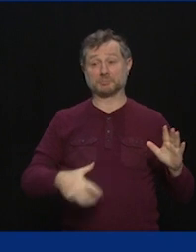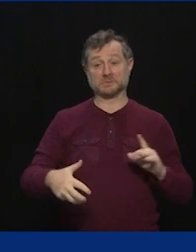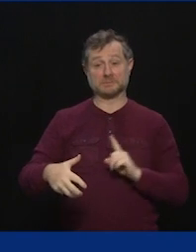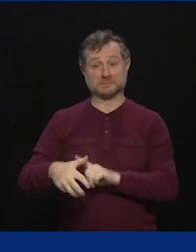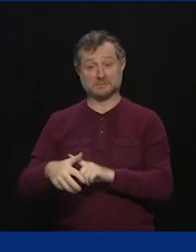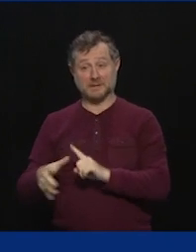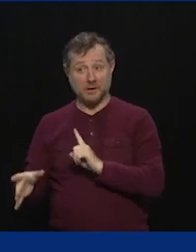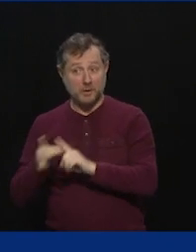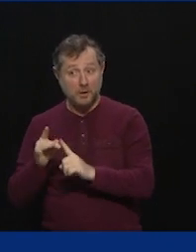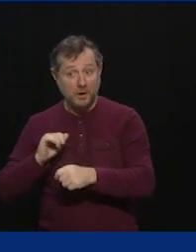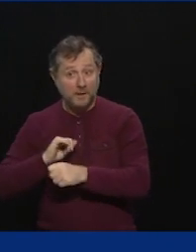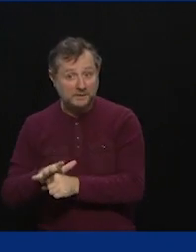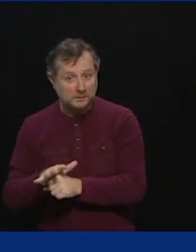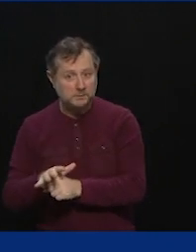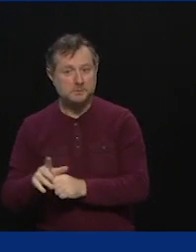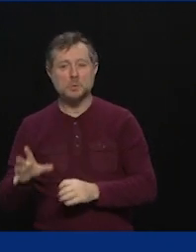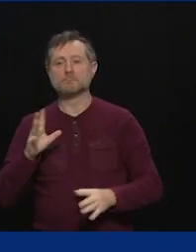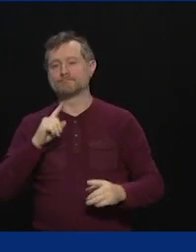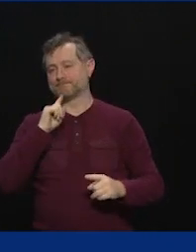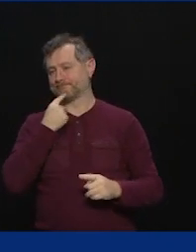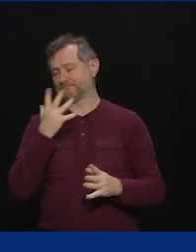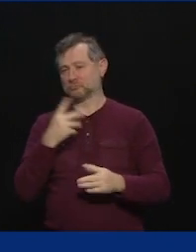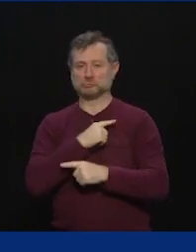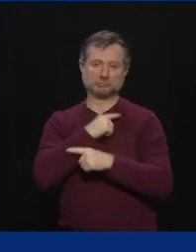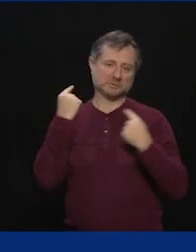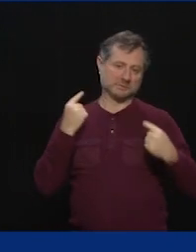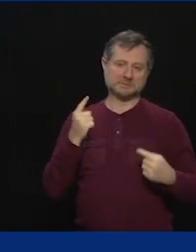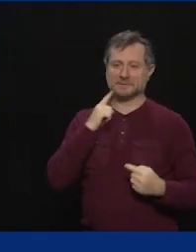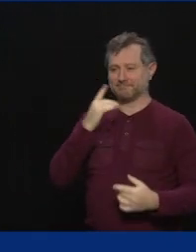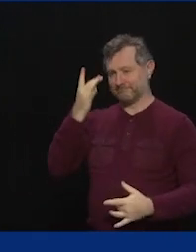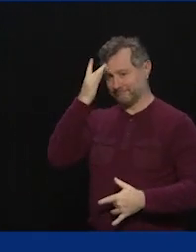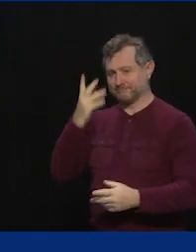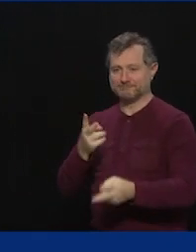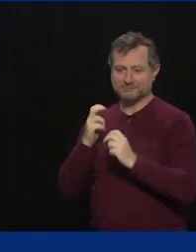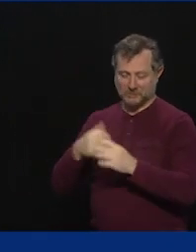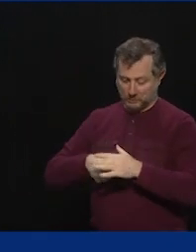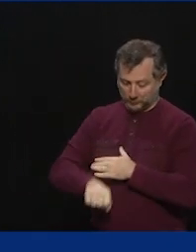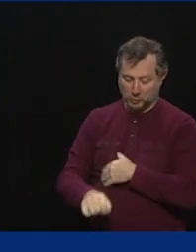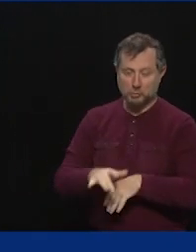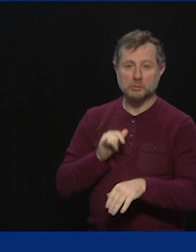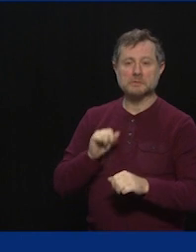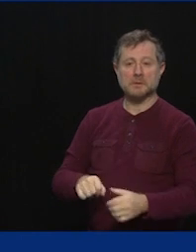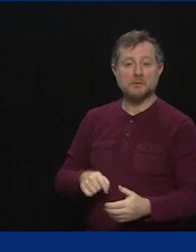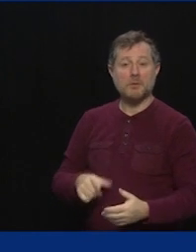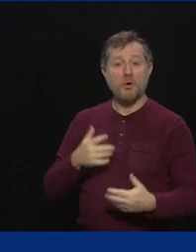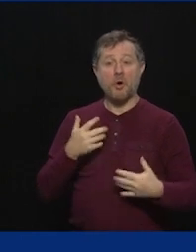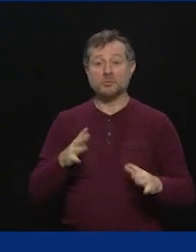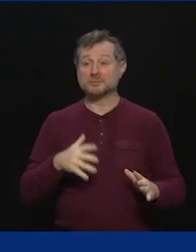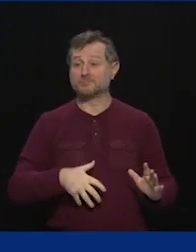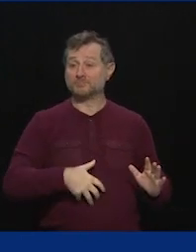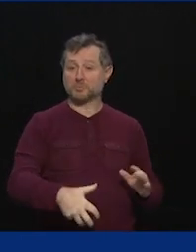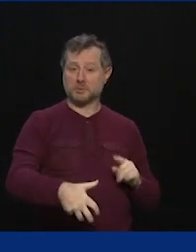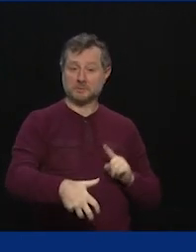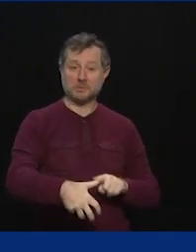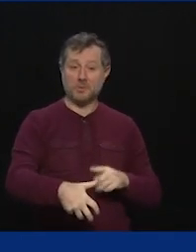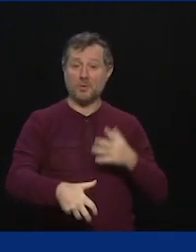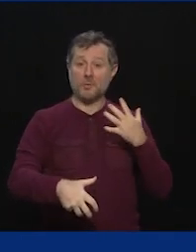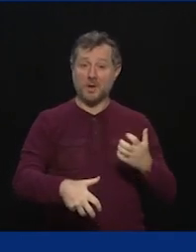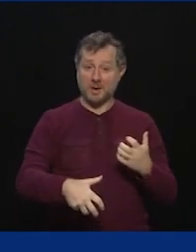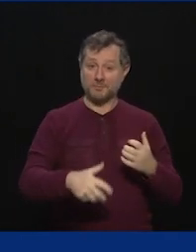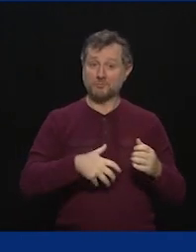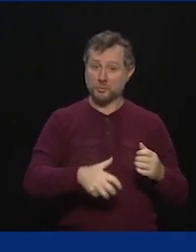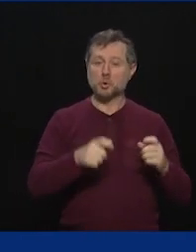of severe illness and preterm birth. And people who are pregnant and want to get pregnant really should make sure they have that vaccine as well. And that